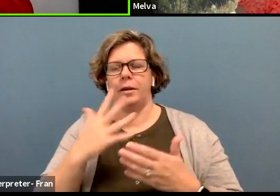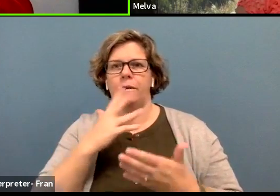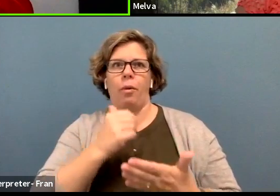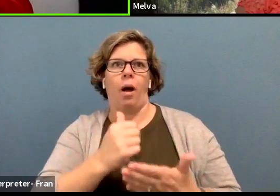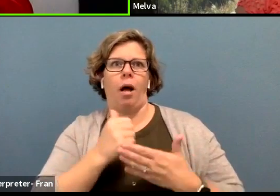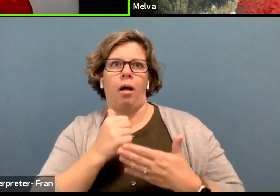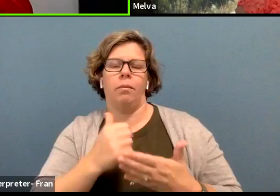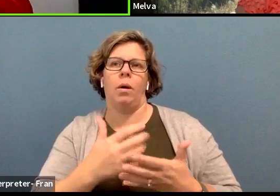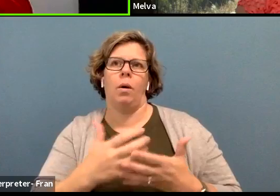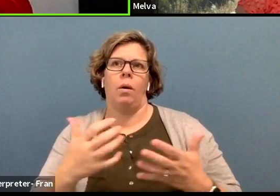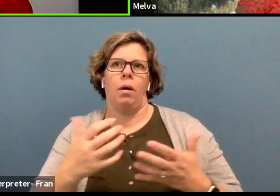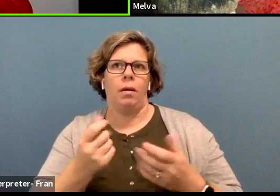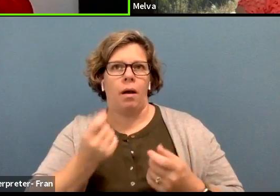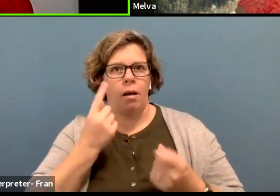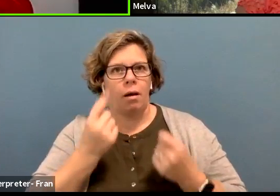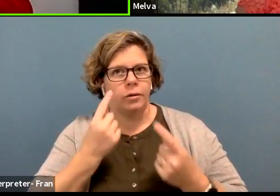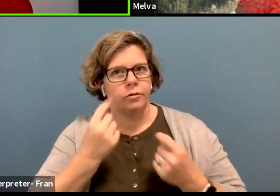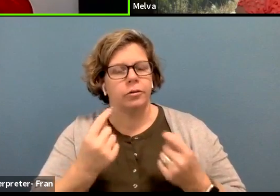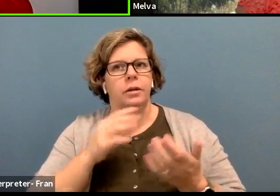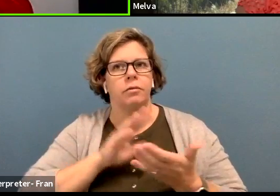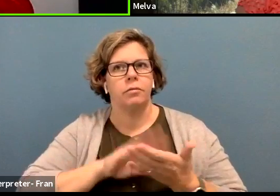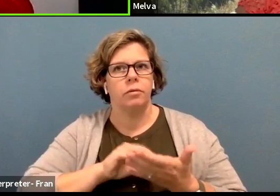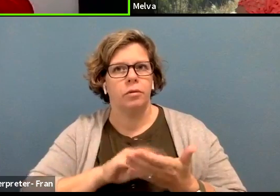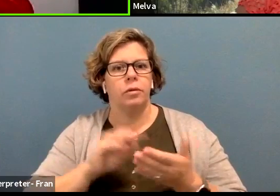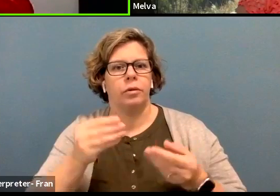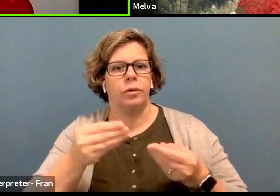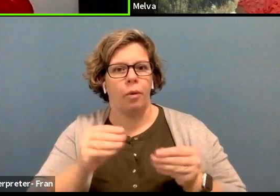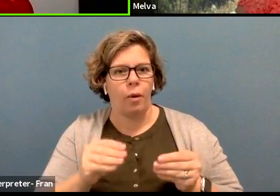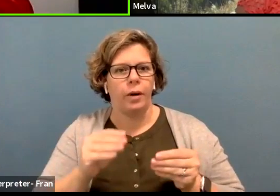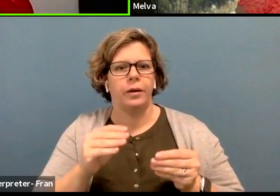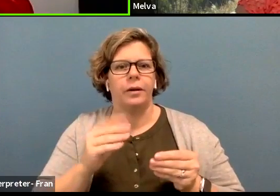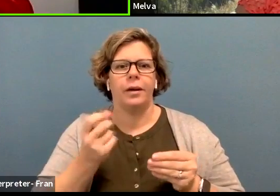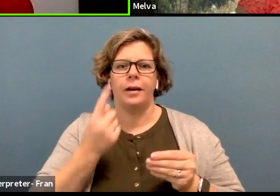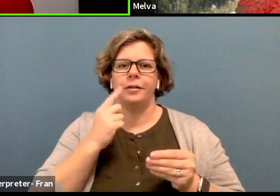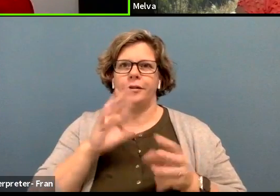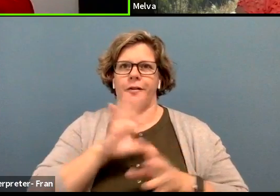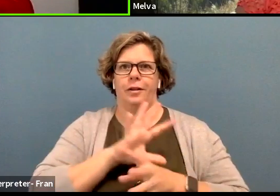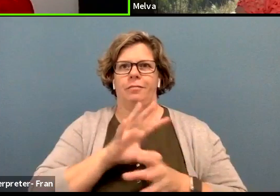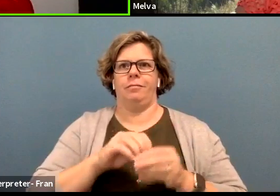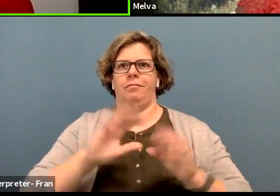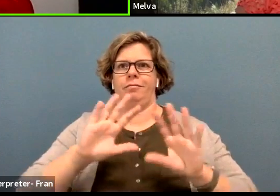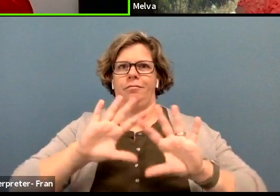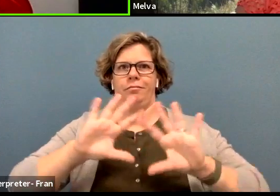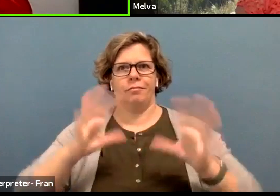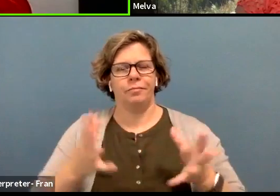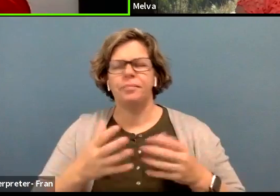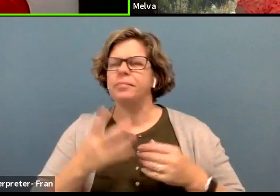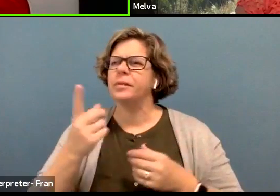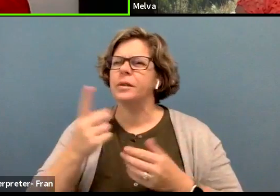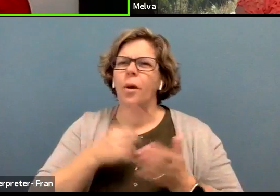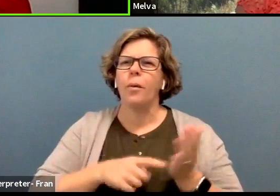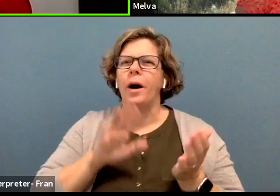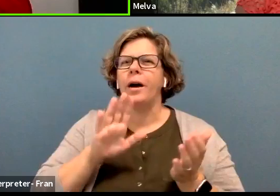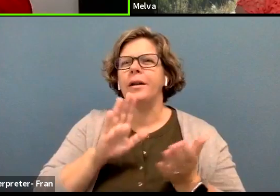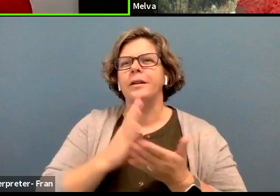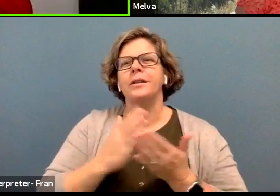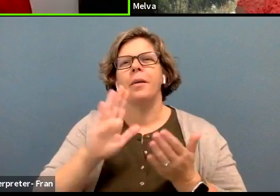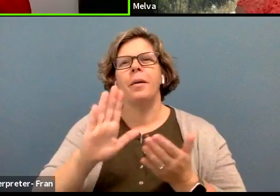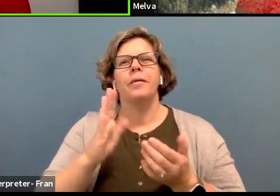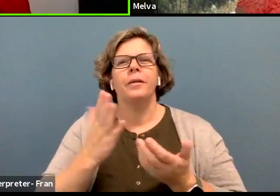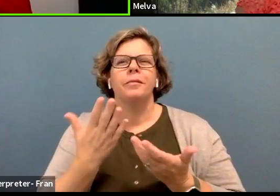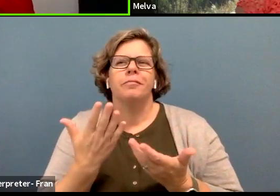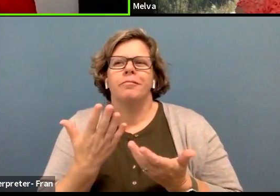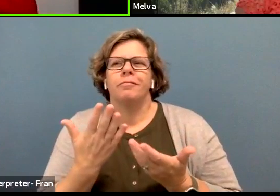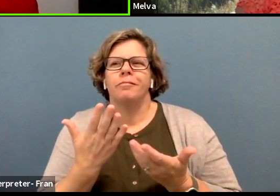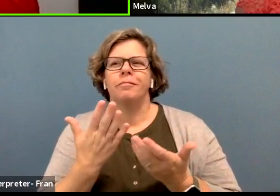me understand what I was a part of, And so can you tell us about some